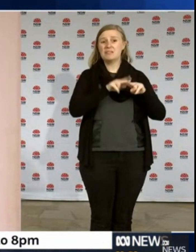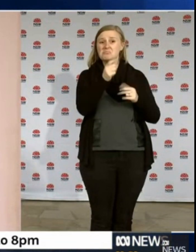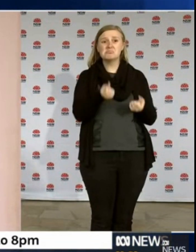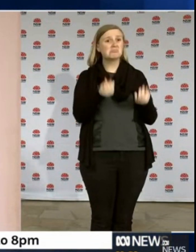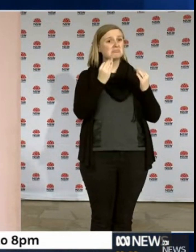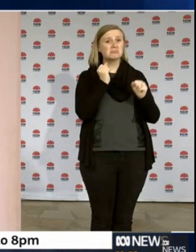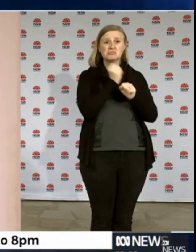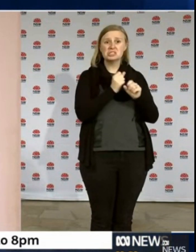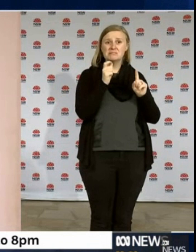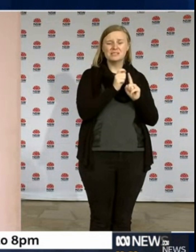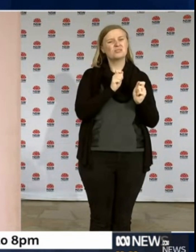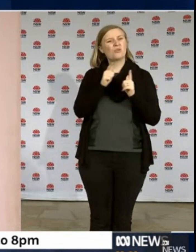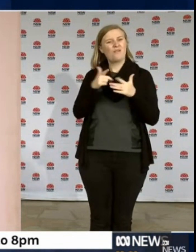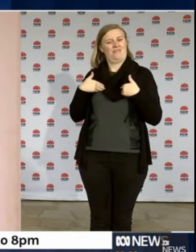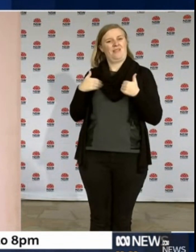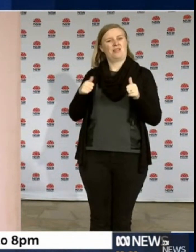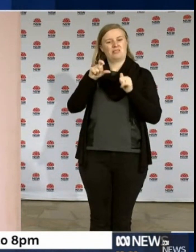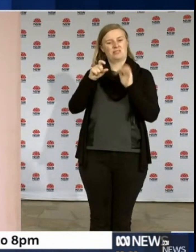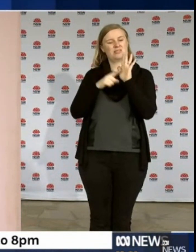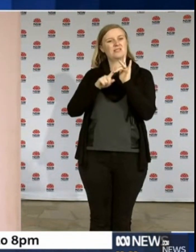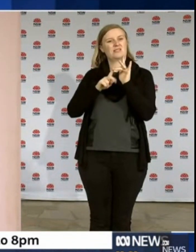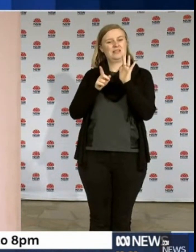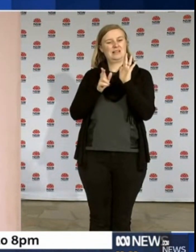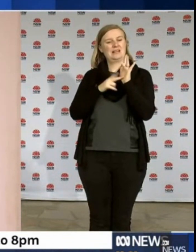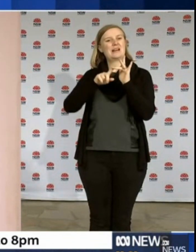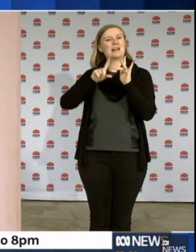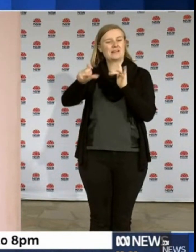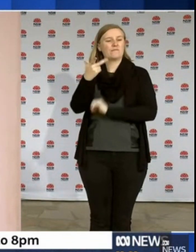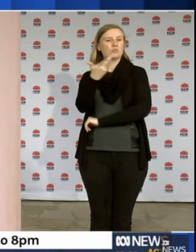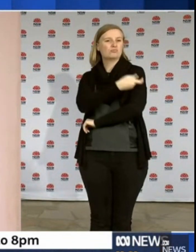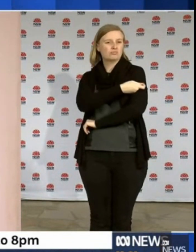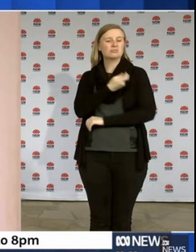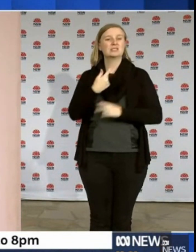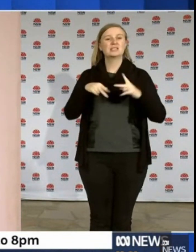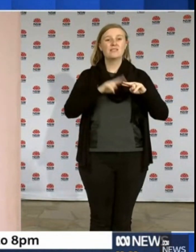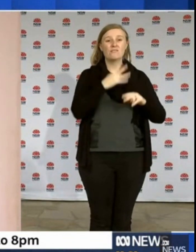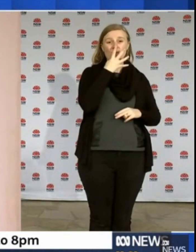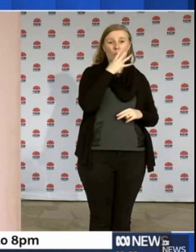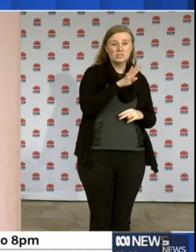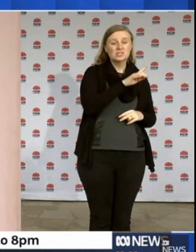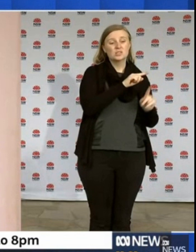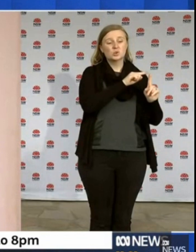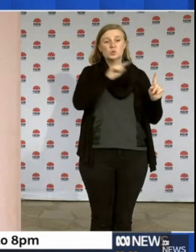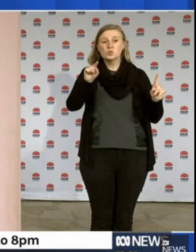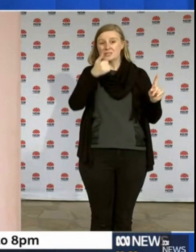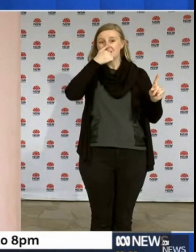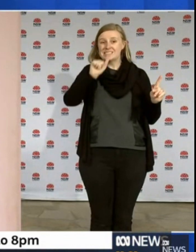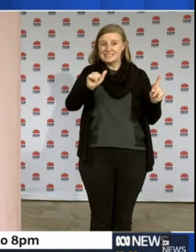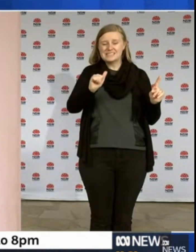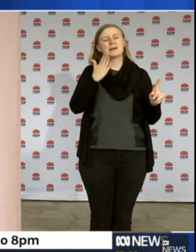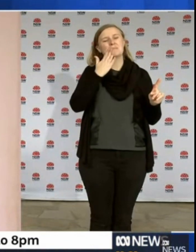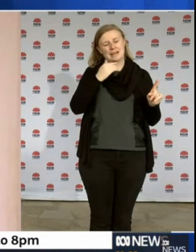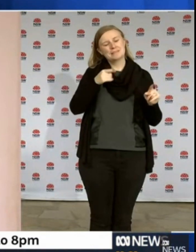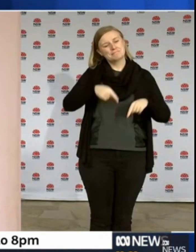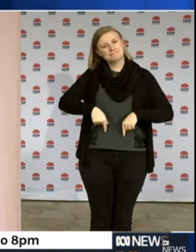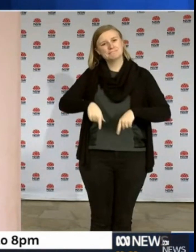the many health sites to get the jab. And of course, if you're under 60 years of age, and especially between 40 to 60 years of age, please